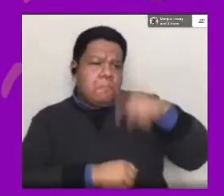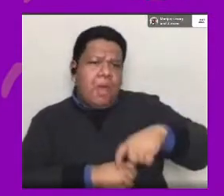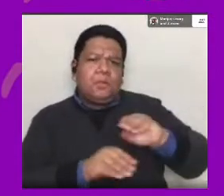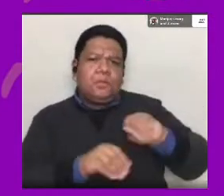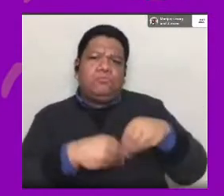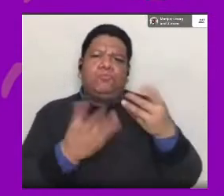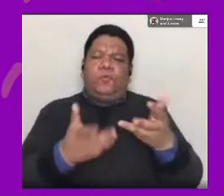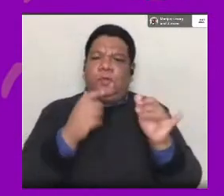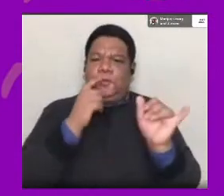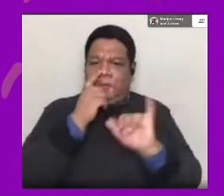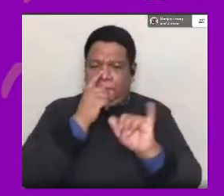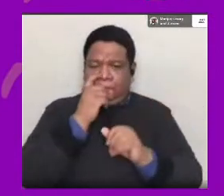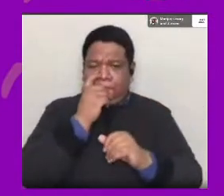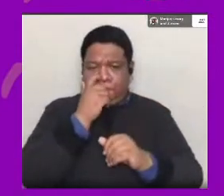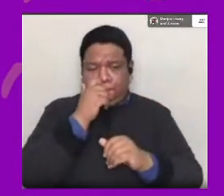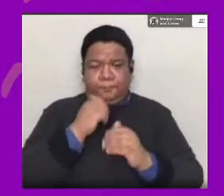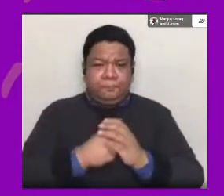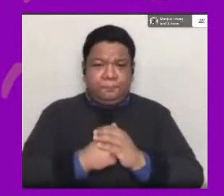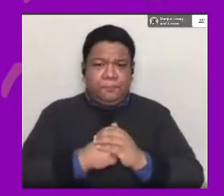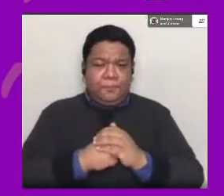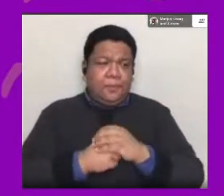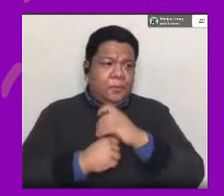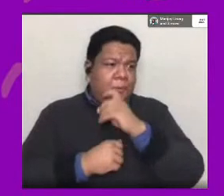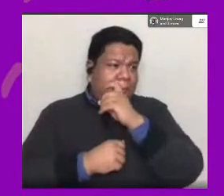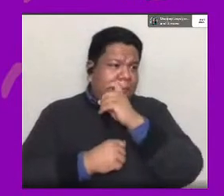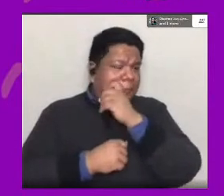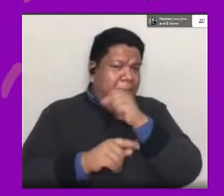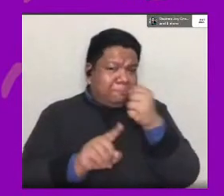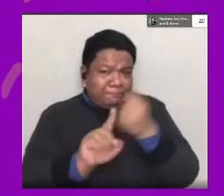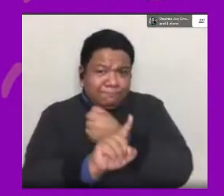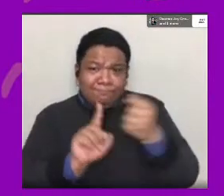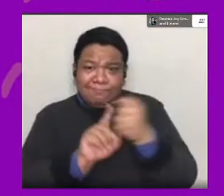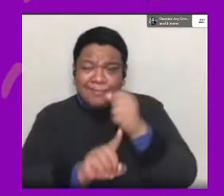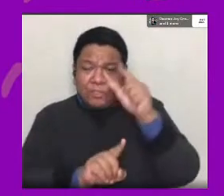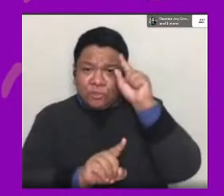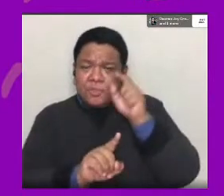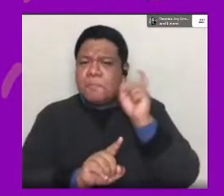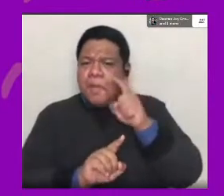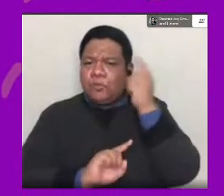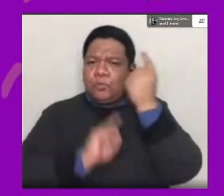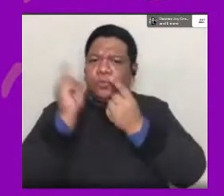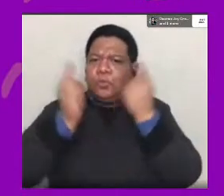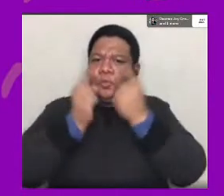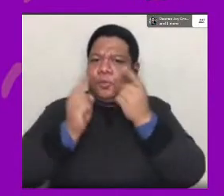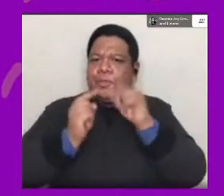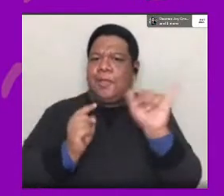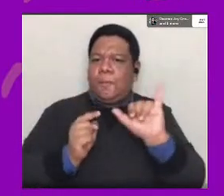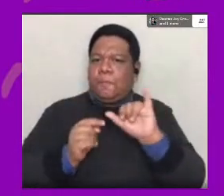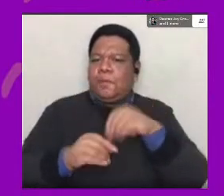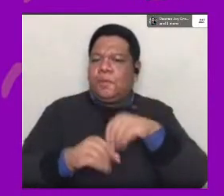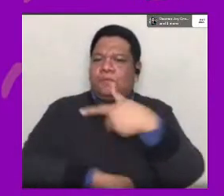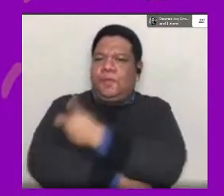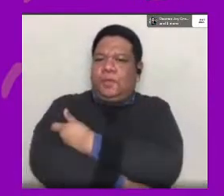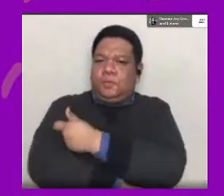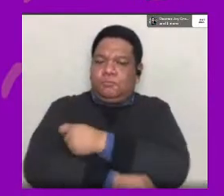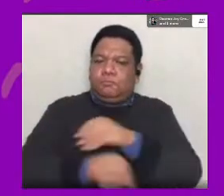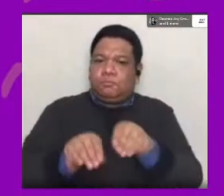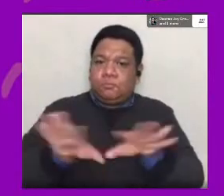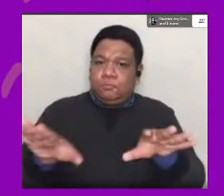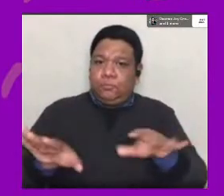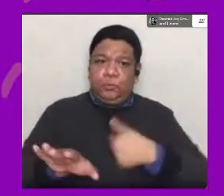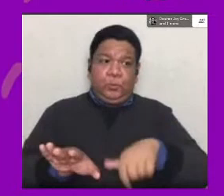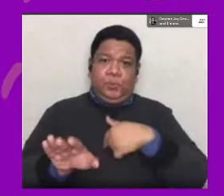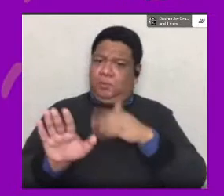provided. Gender-based violence must also be taken into account in the vaccine rollout. We put forth this